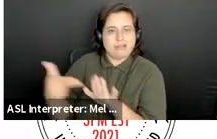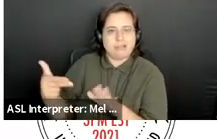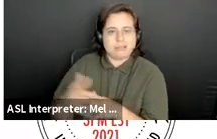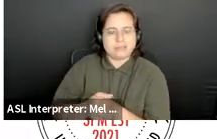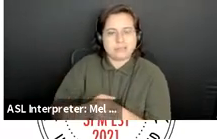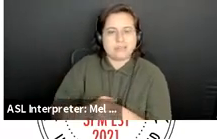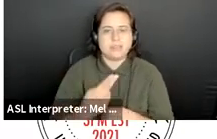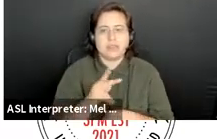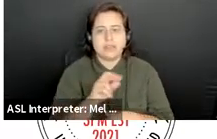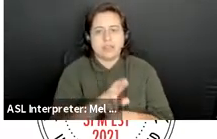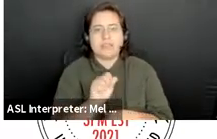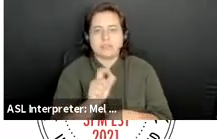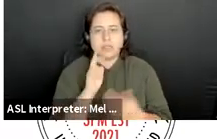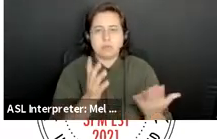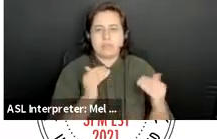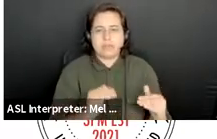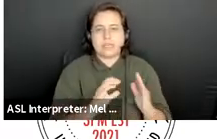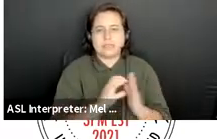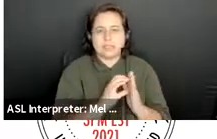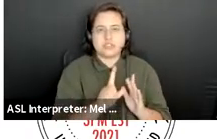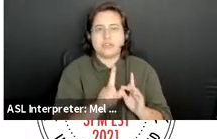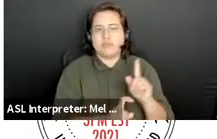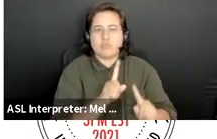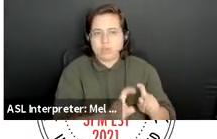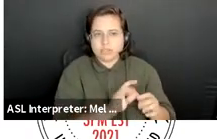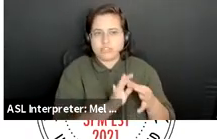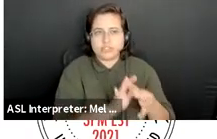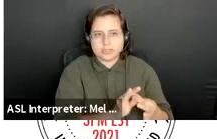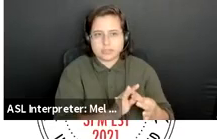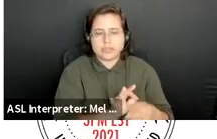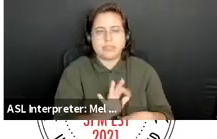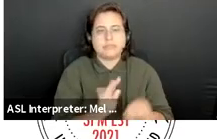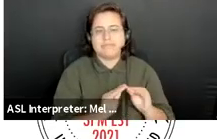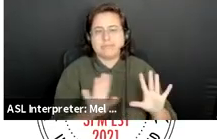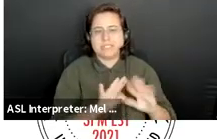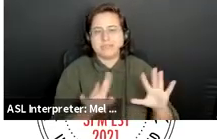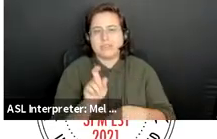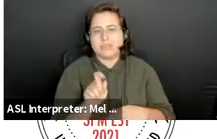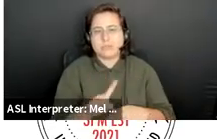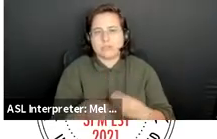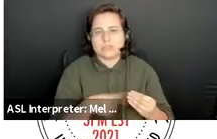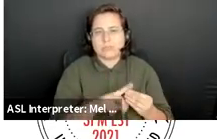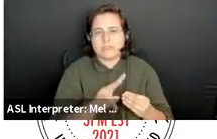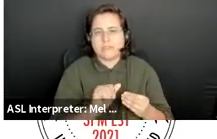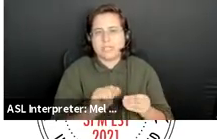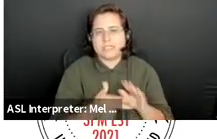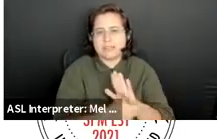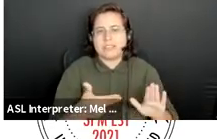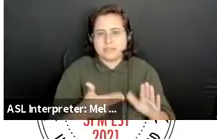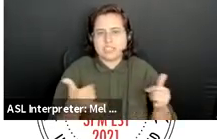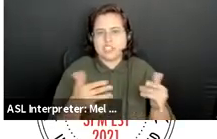So I think we'll move on to the next section of questions, which is some clarifying questions around visa